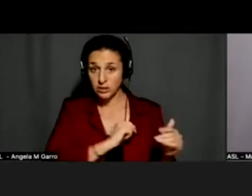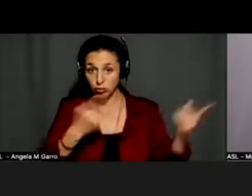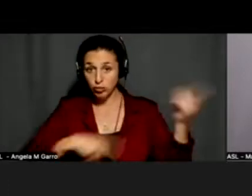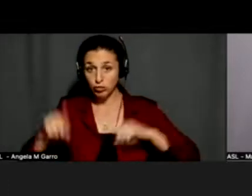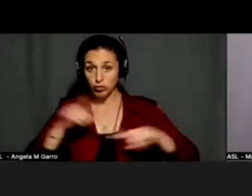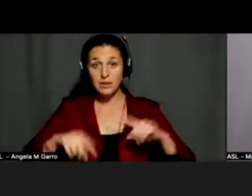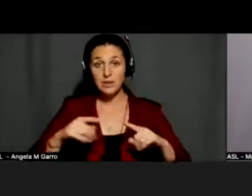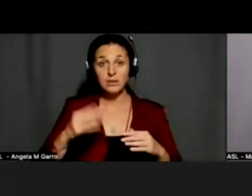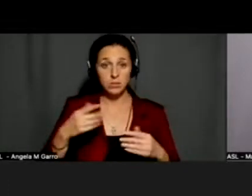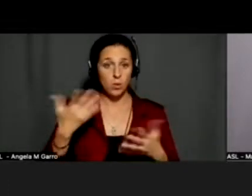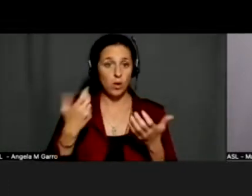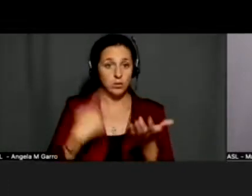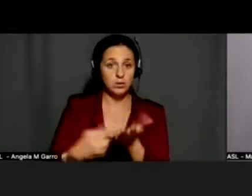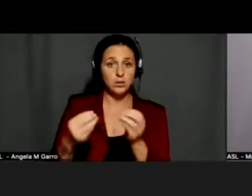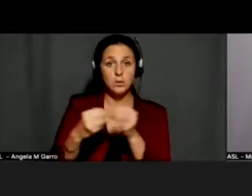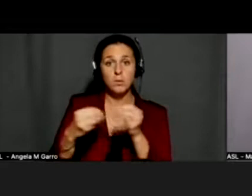discuss.